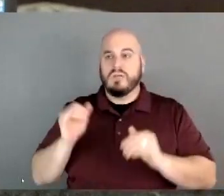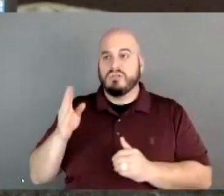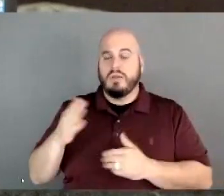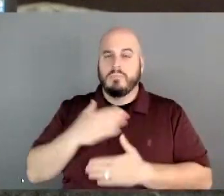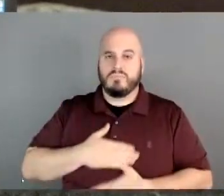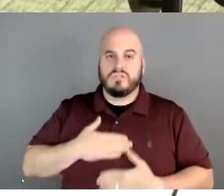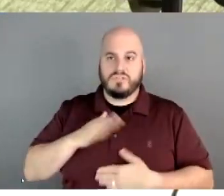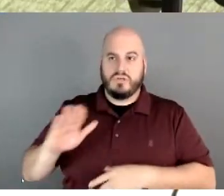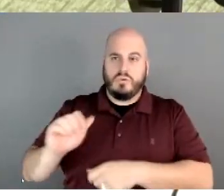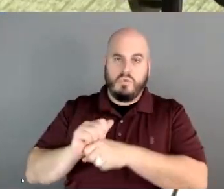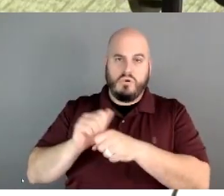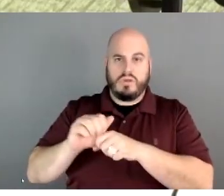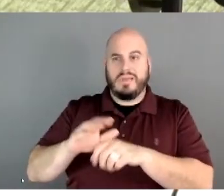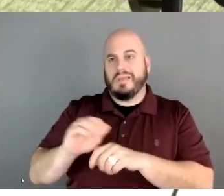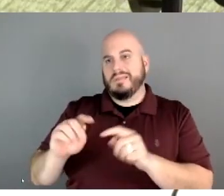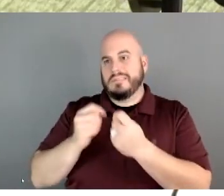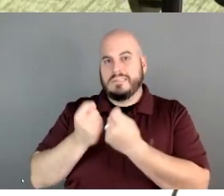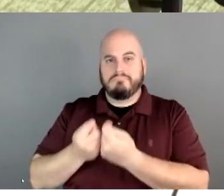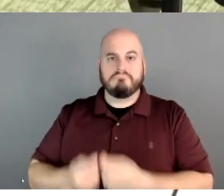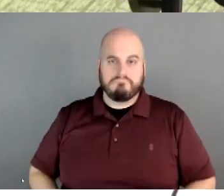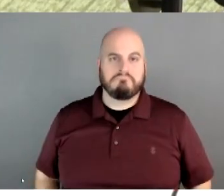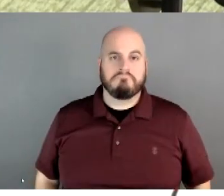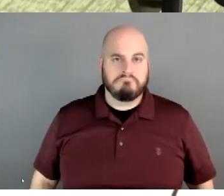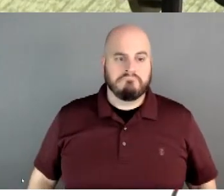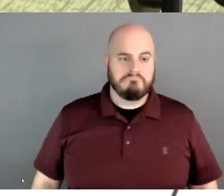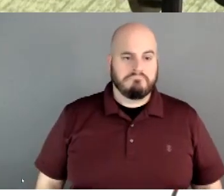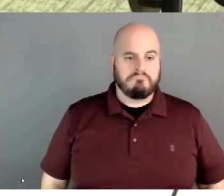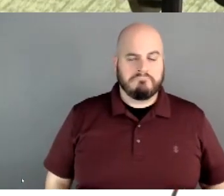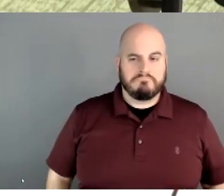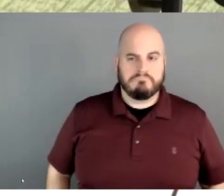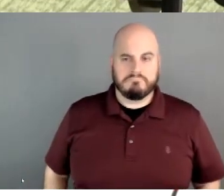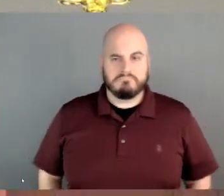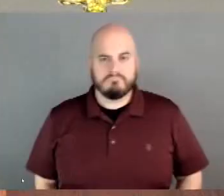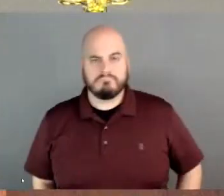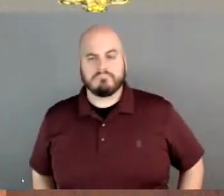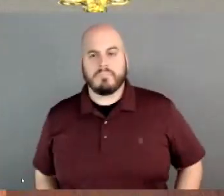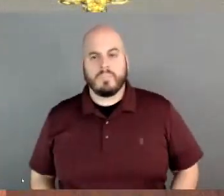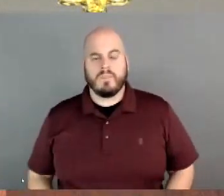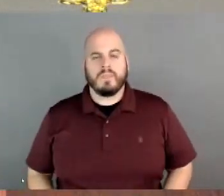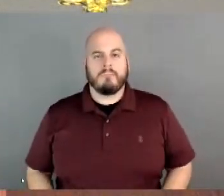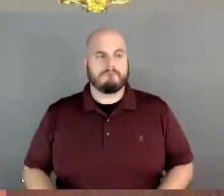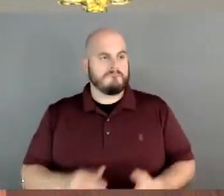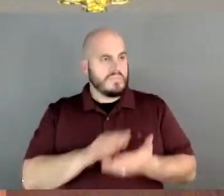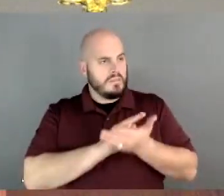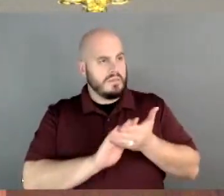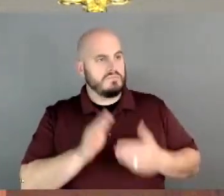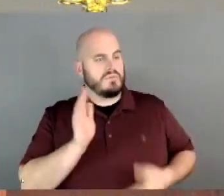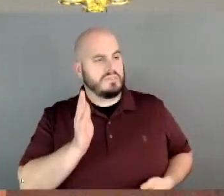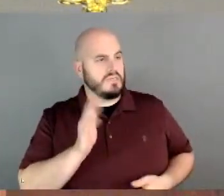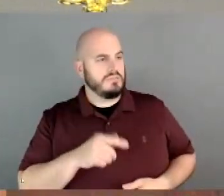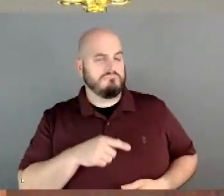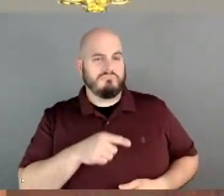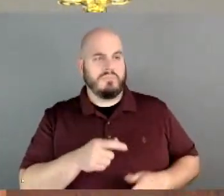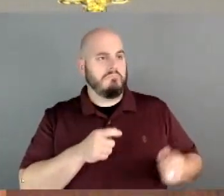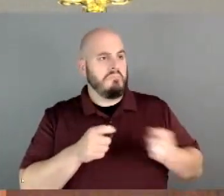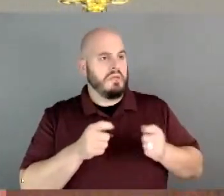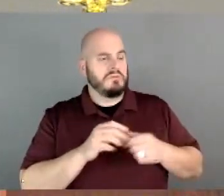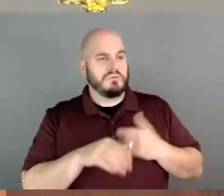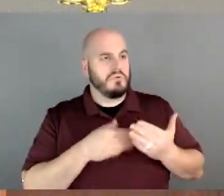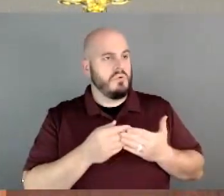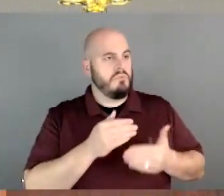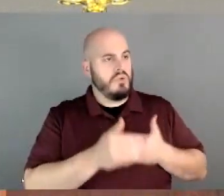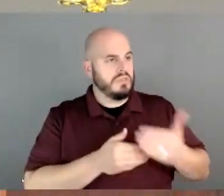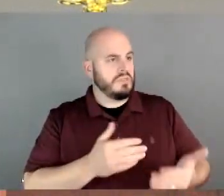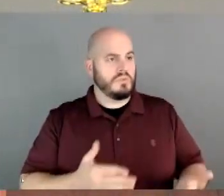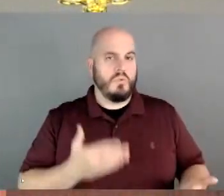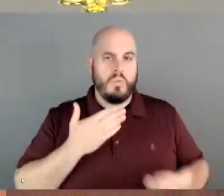team. Thank you. Yeah, Cody, nice presentation. You've managed this whole process very well.